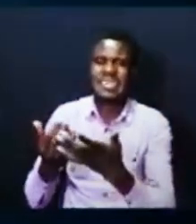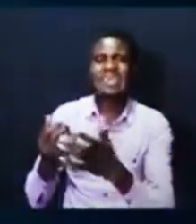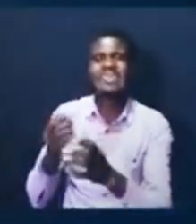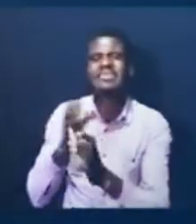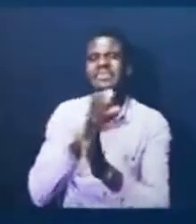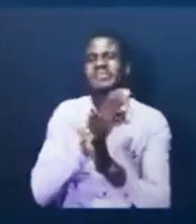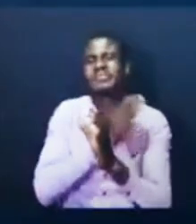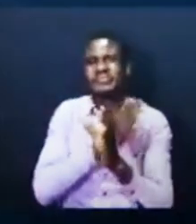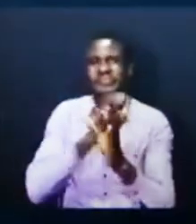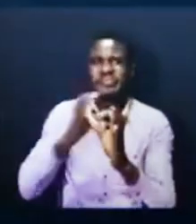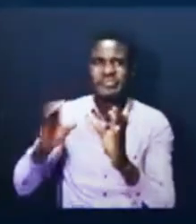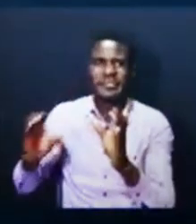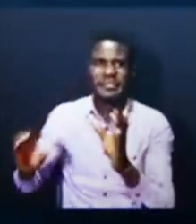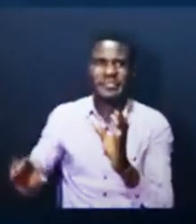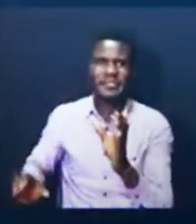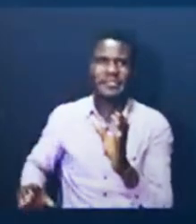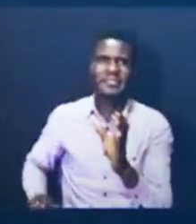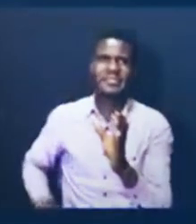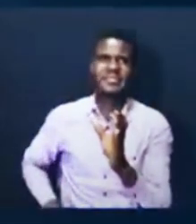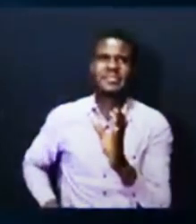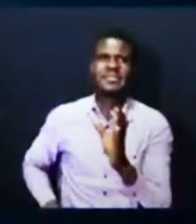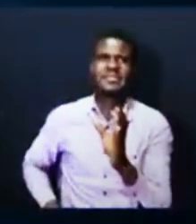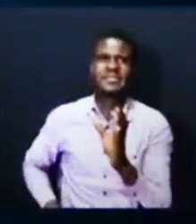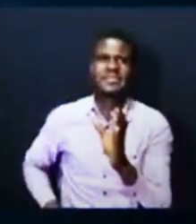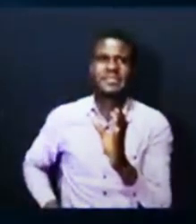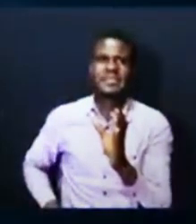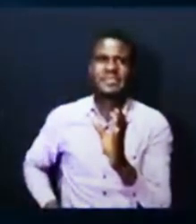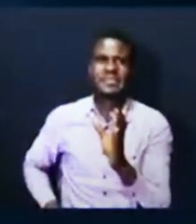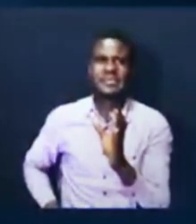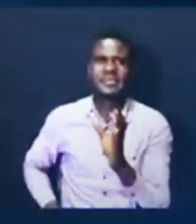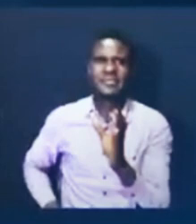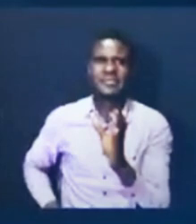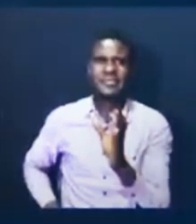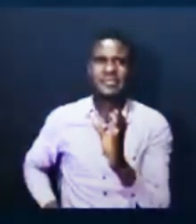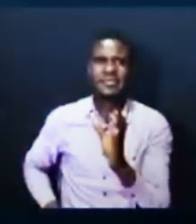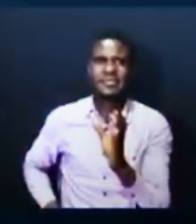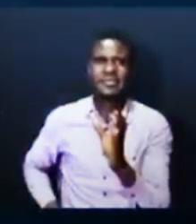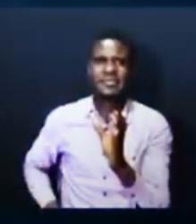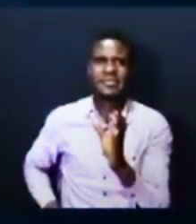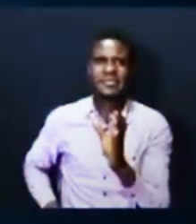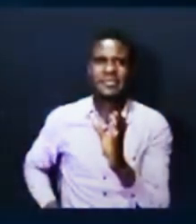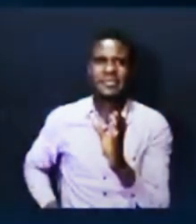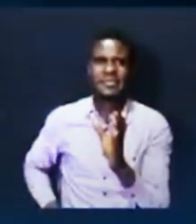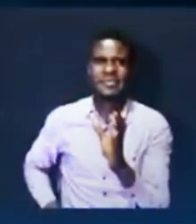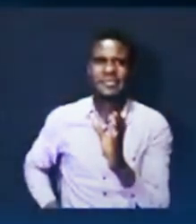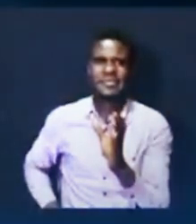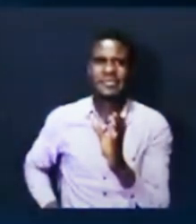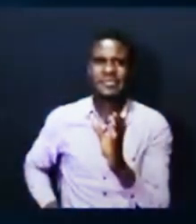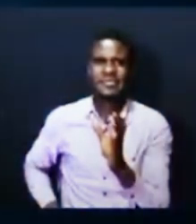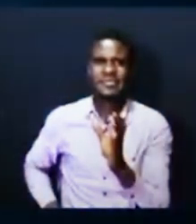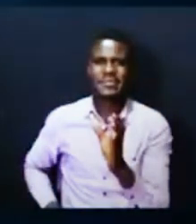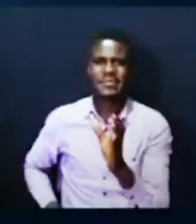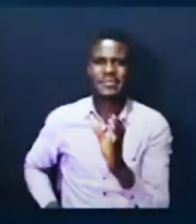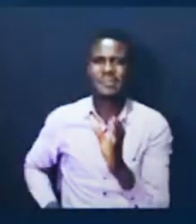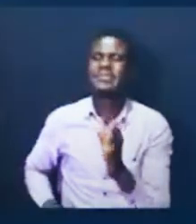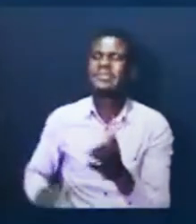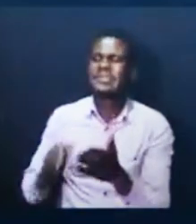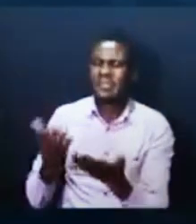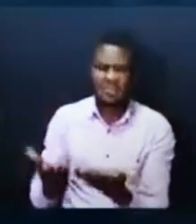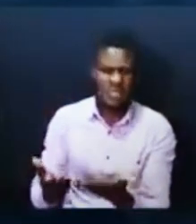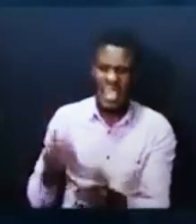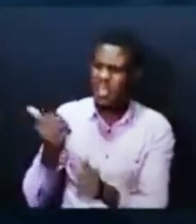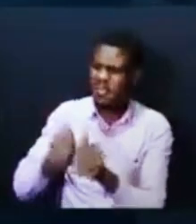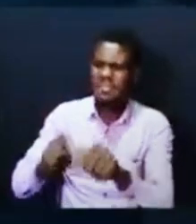eto de bia esese ye bom modin se ye betinitini won ni age sa edumekuo anasafo no esiwo. Now they are a